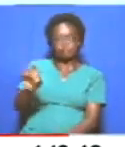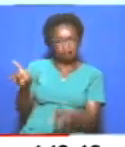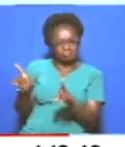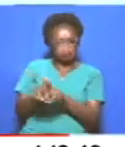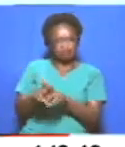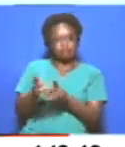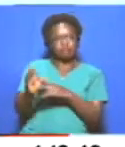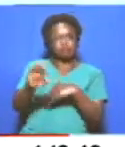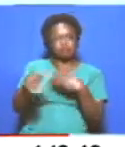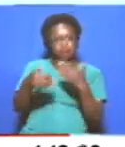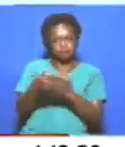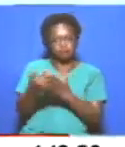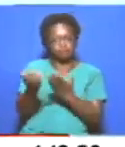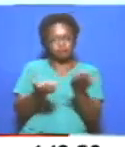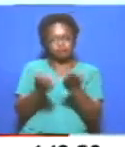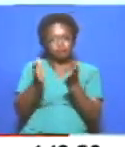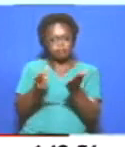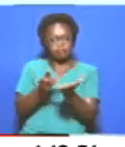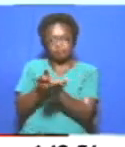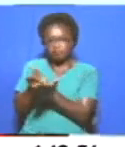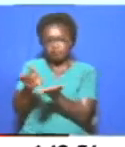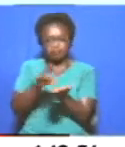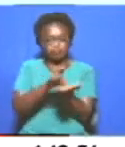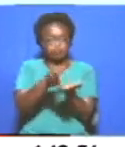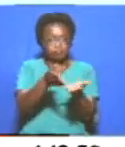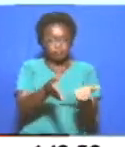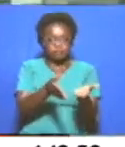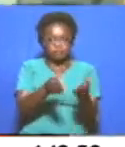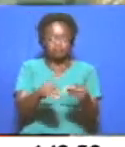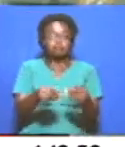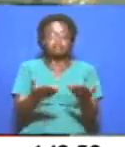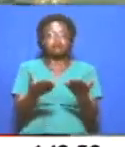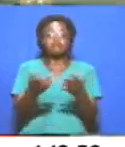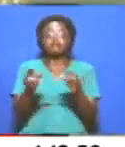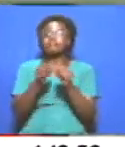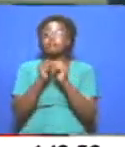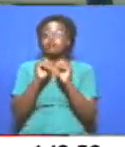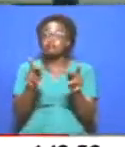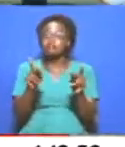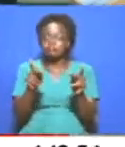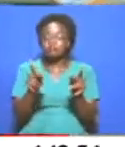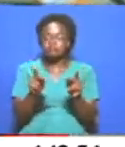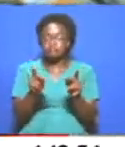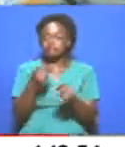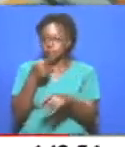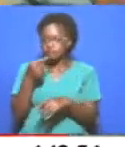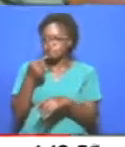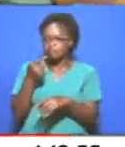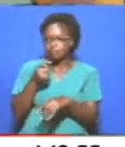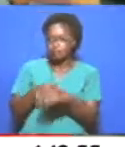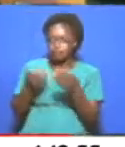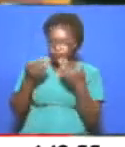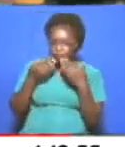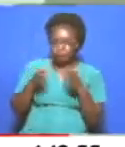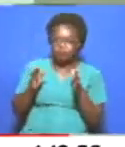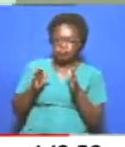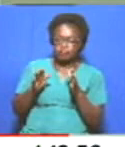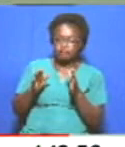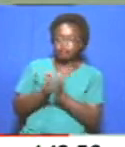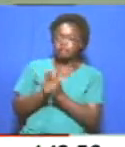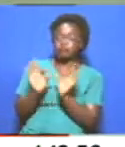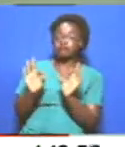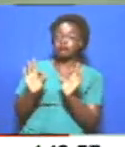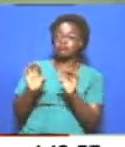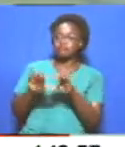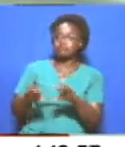traders who are sent out of here, to begin business. Sawa sawa. Governor Nyong’o says once completed, the Kibuye Modern Market, which